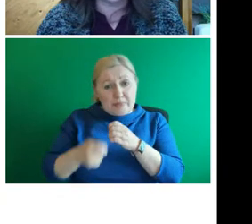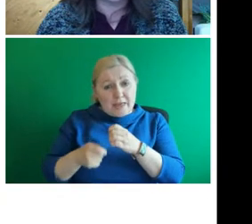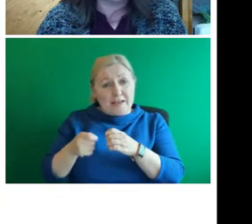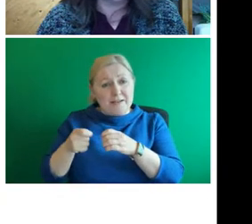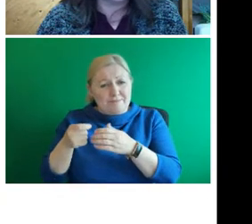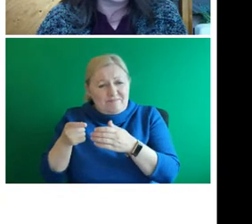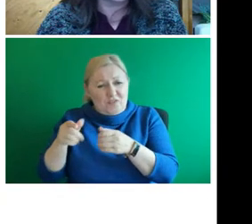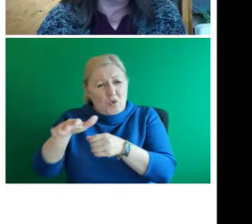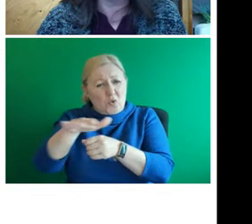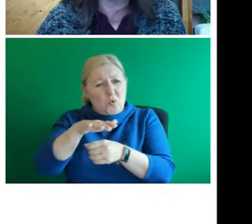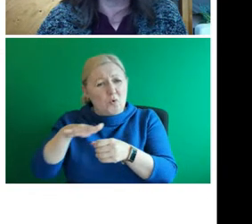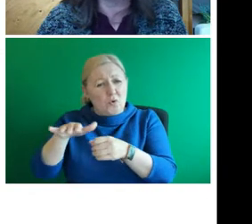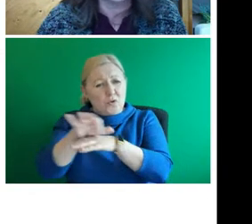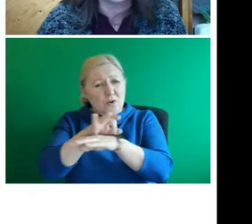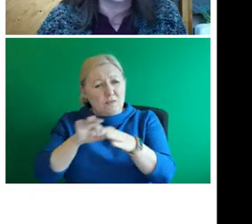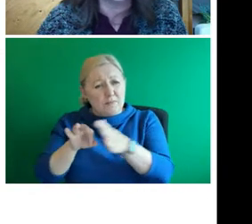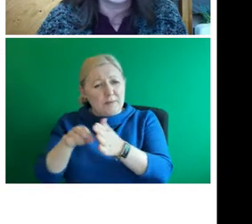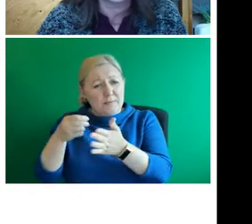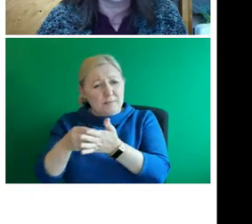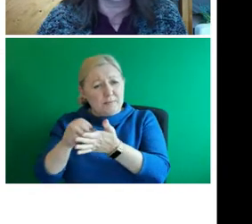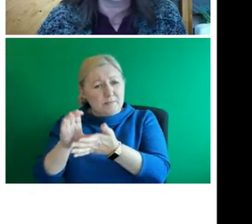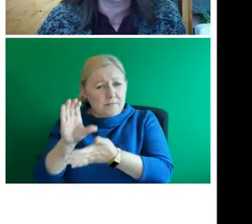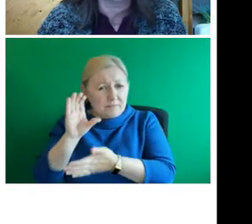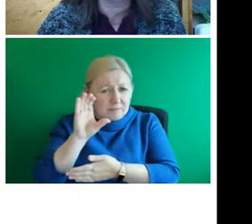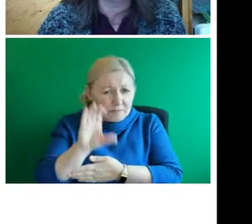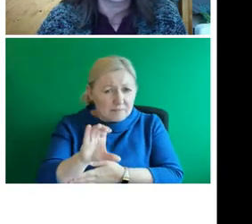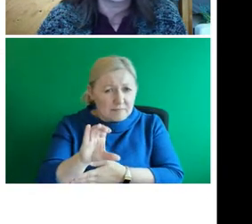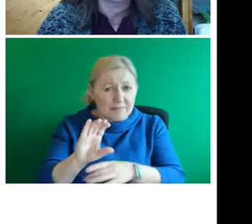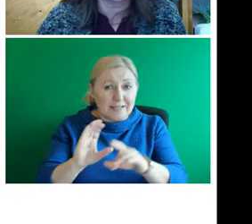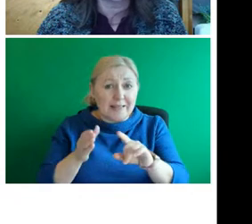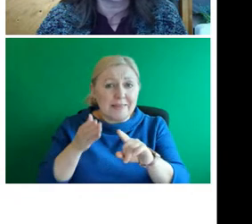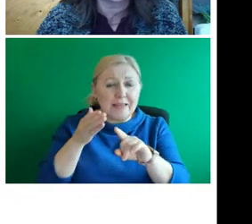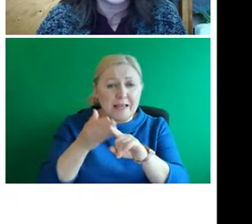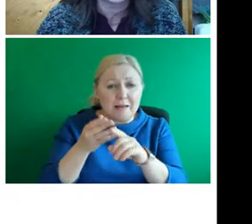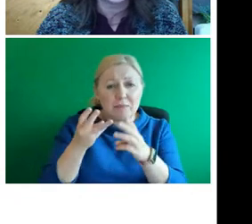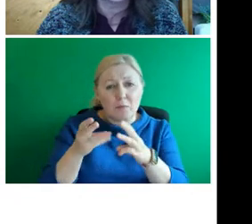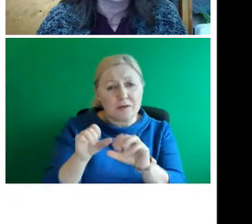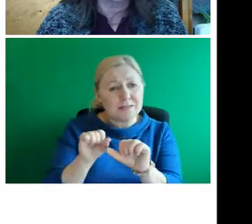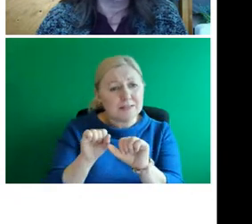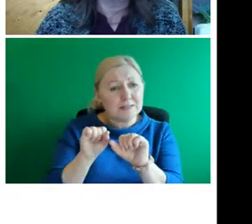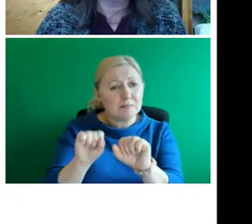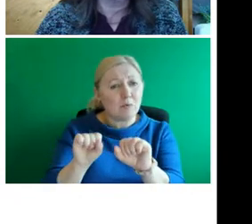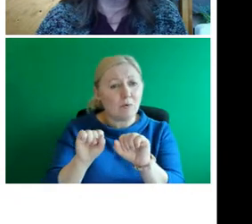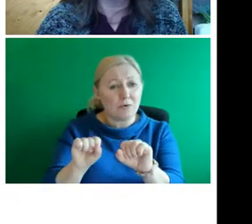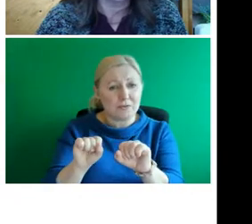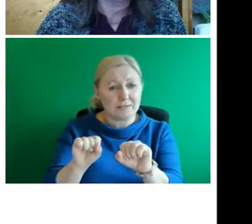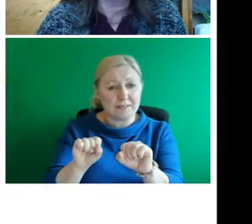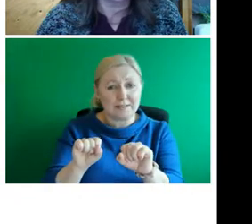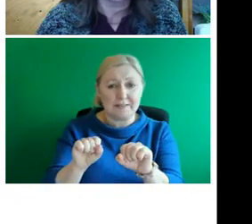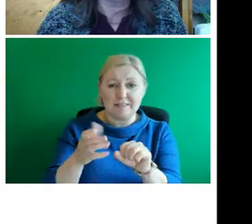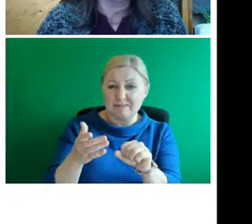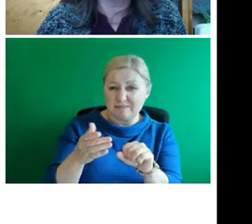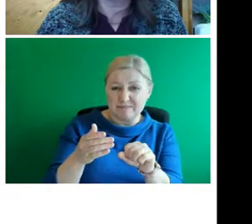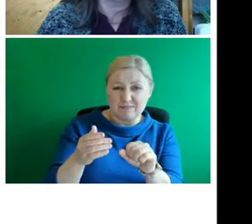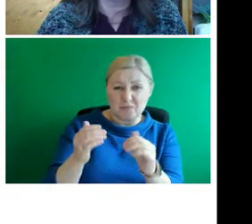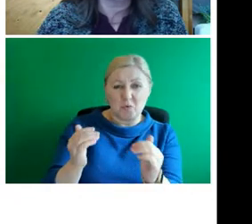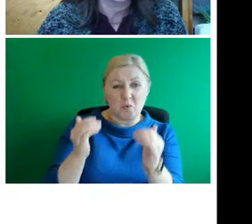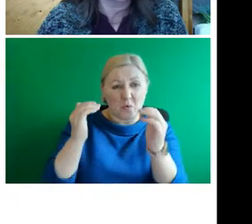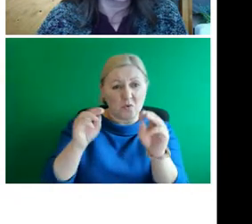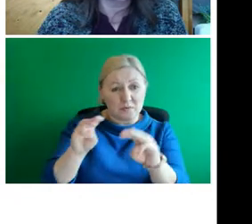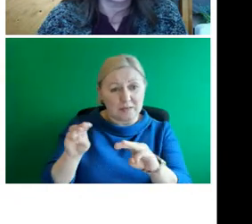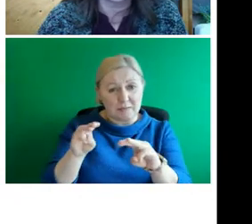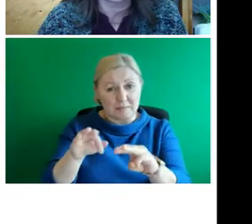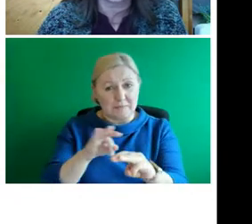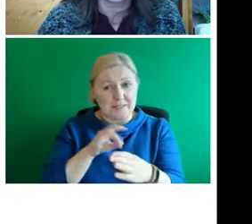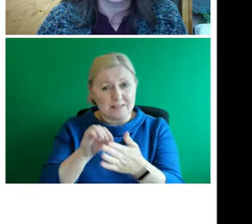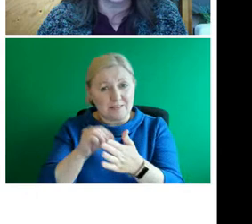manage rural or remote patients with complex atypical dementia. But the clinic often receives referrals for